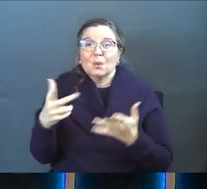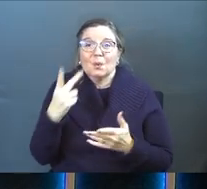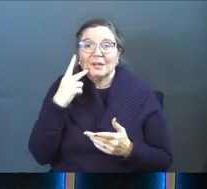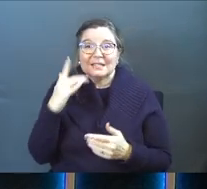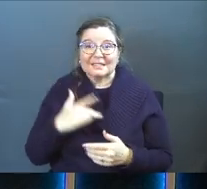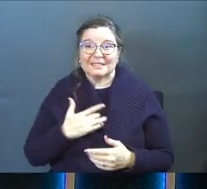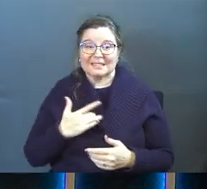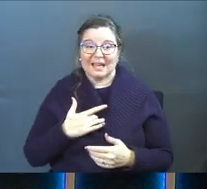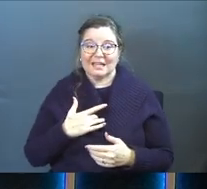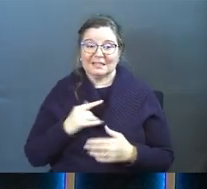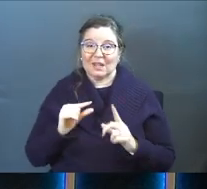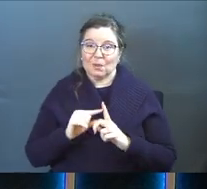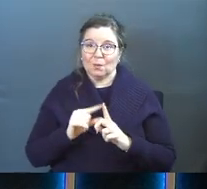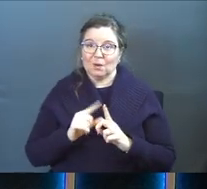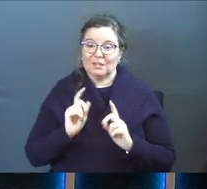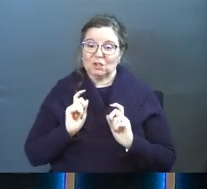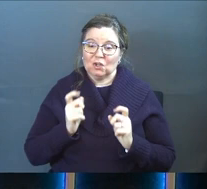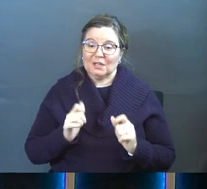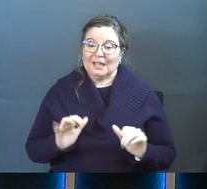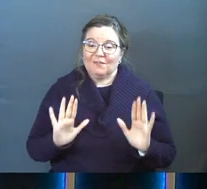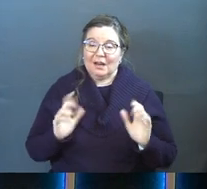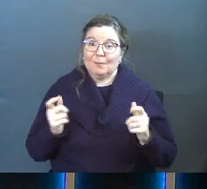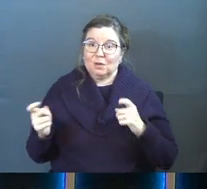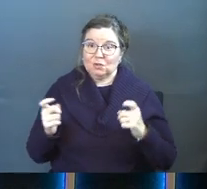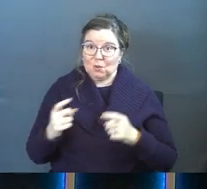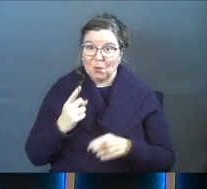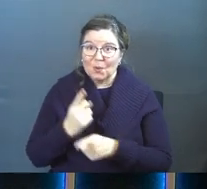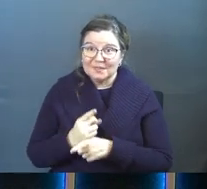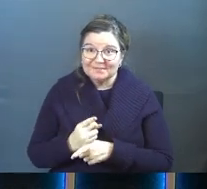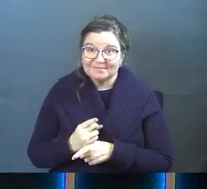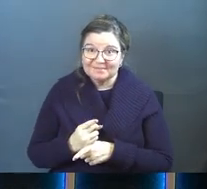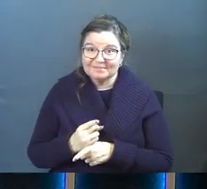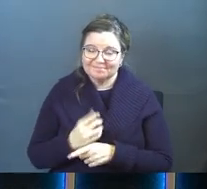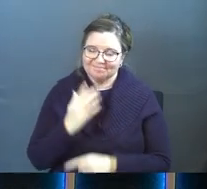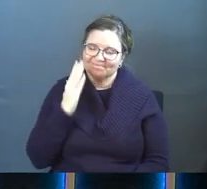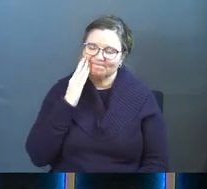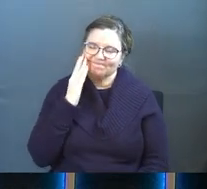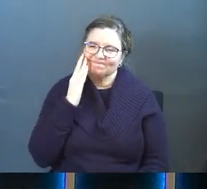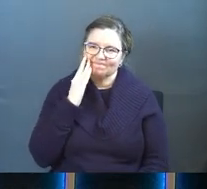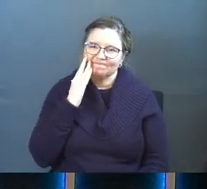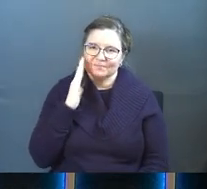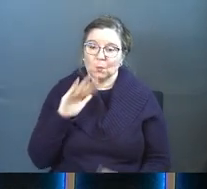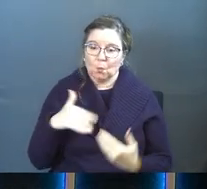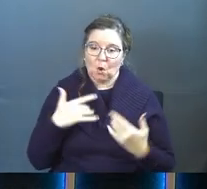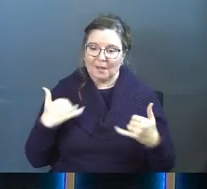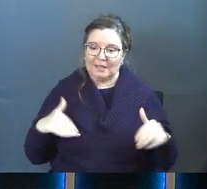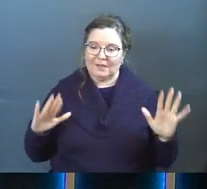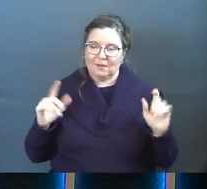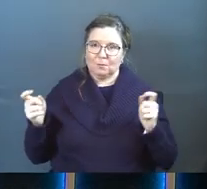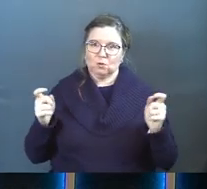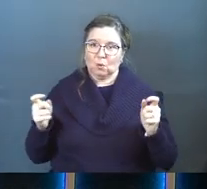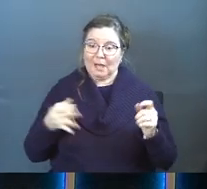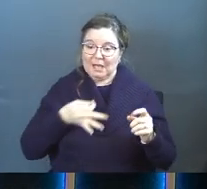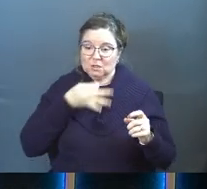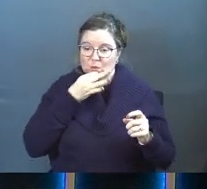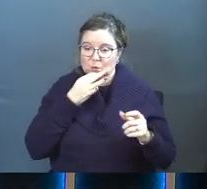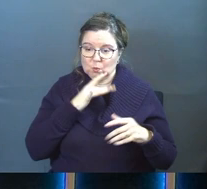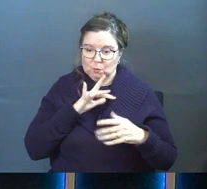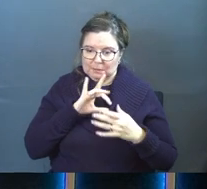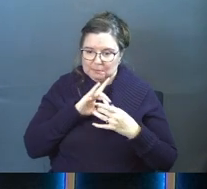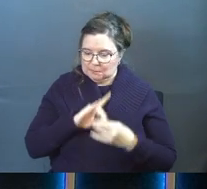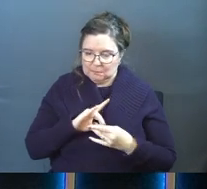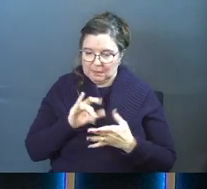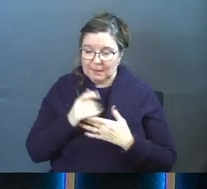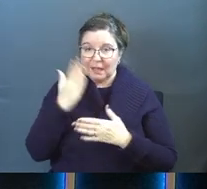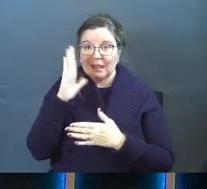already sense, just in the words, you're giving up control, aren't you? Yeah. I know. We're all giving up control. As soon as we lock into